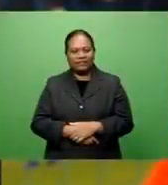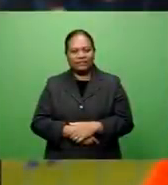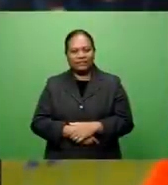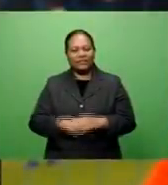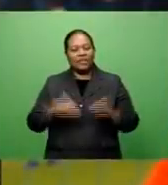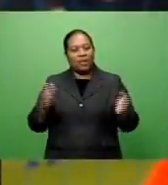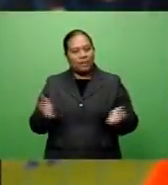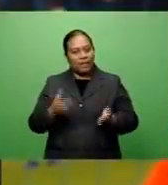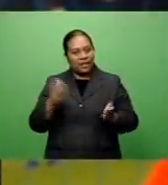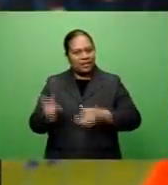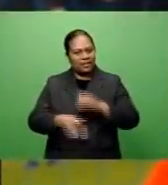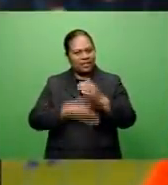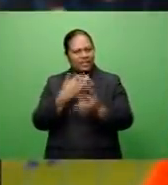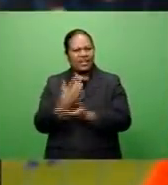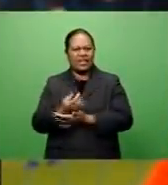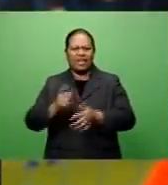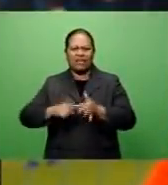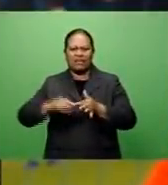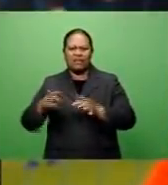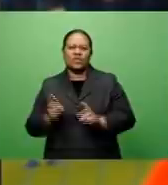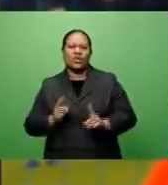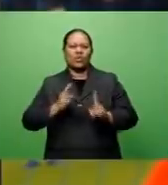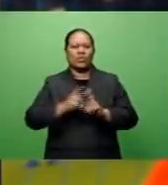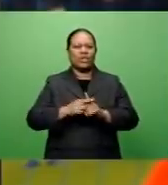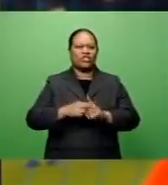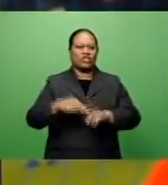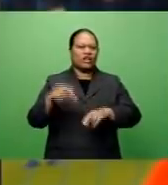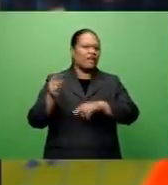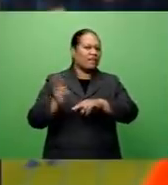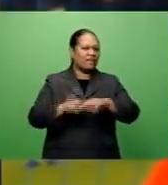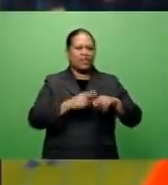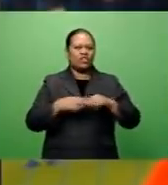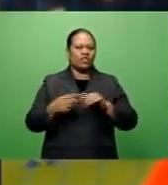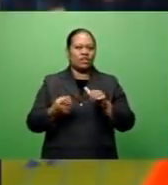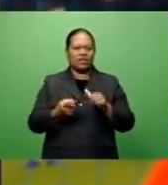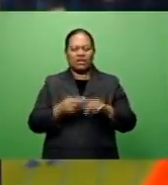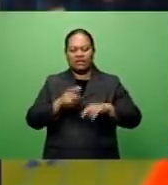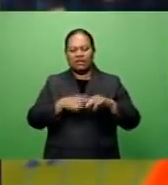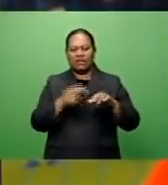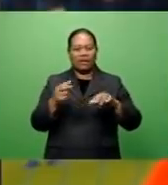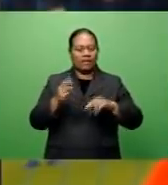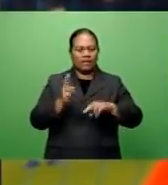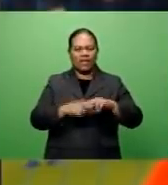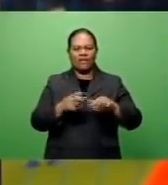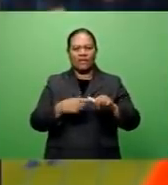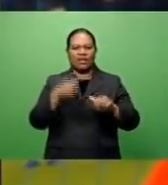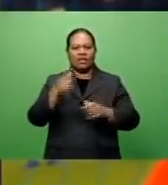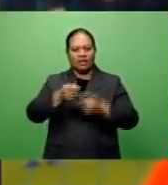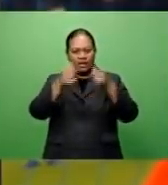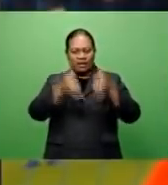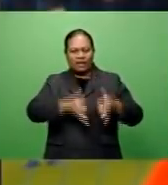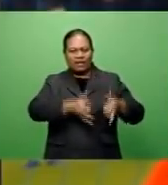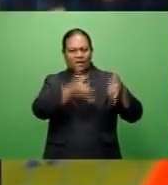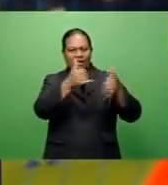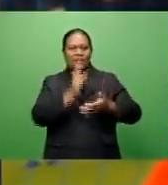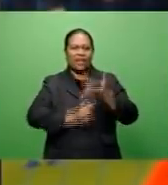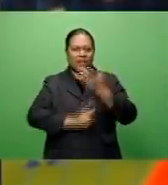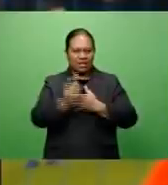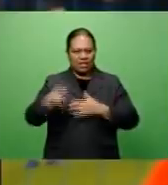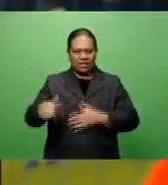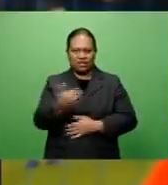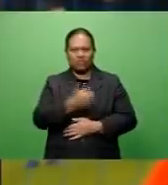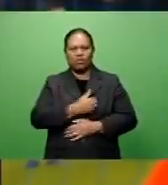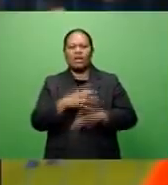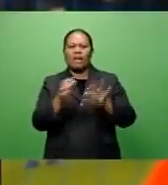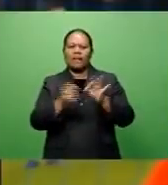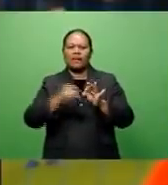In play of the day, Everton reached the FA Cup quarter-finals after beating Tottenham Hotspur in a 9-goal classic this morning.